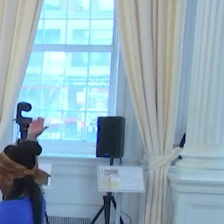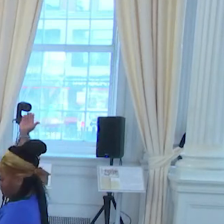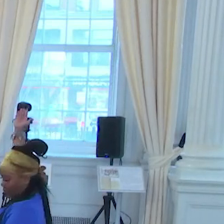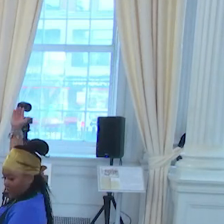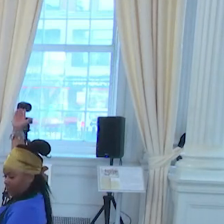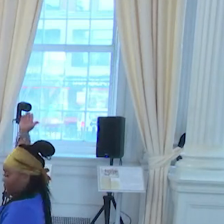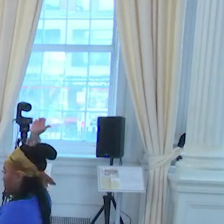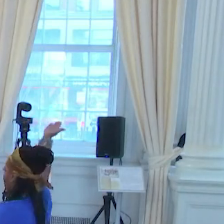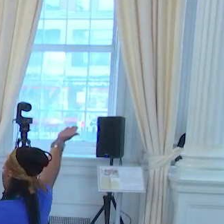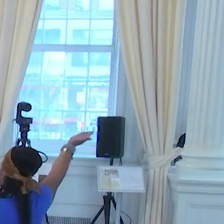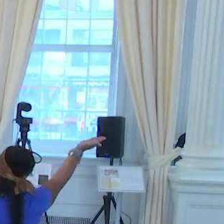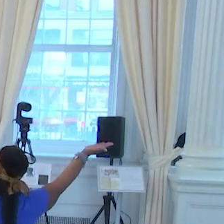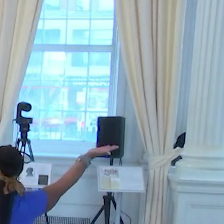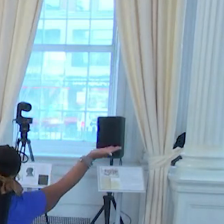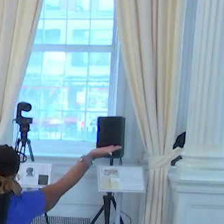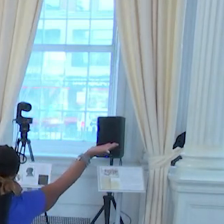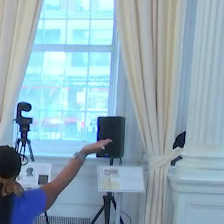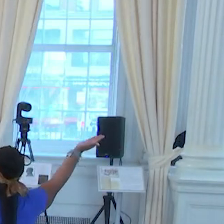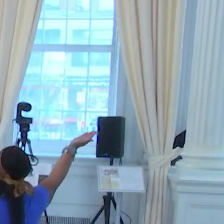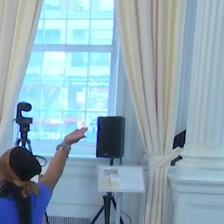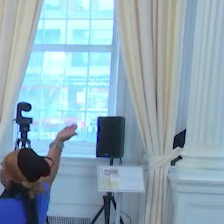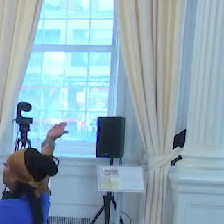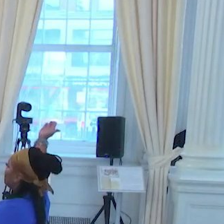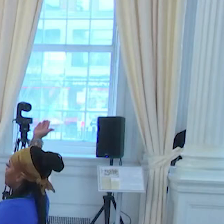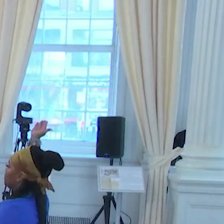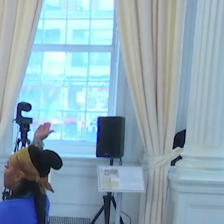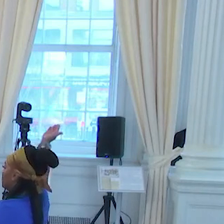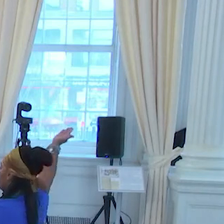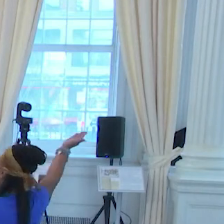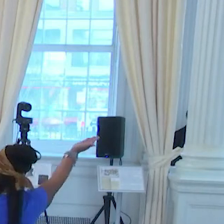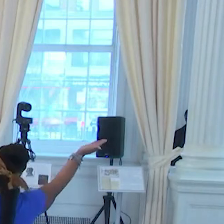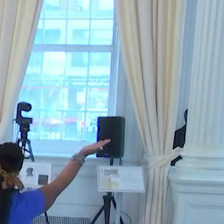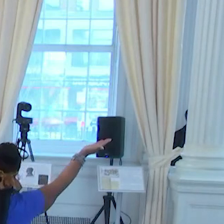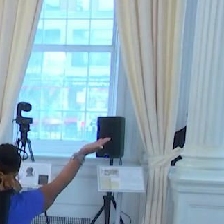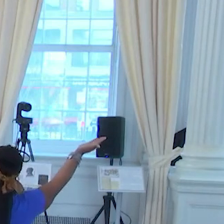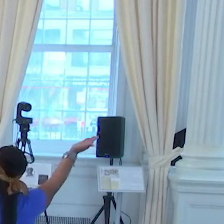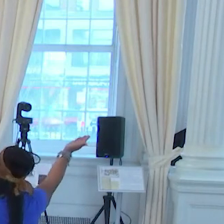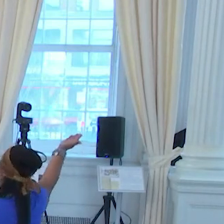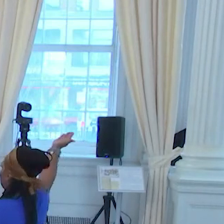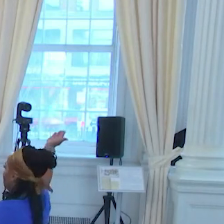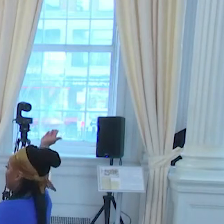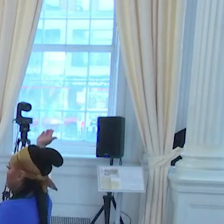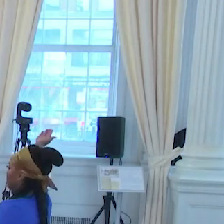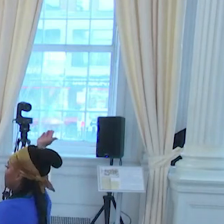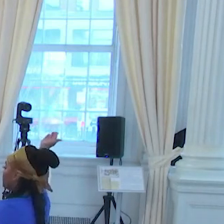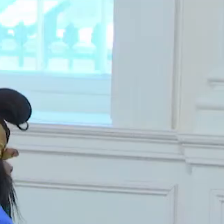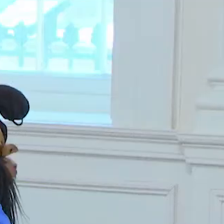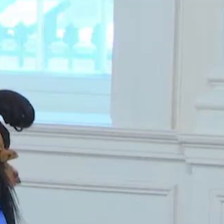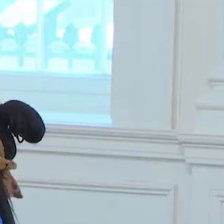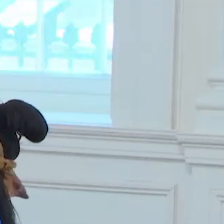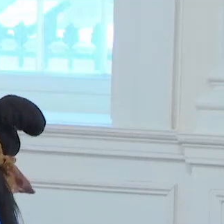It means amen with the blessings of the Creator. Let's do this. We agree.